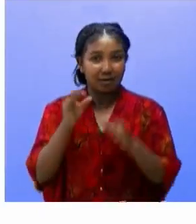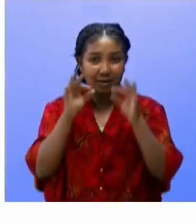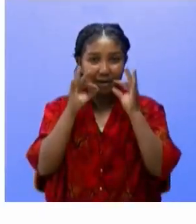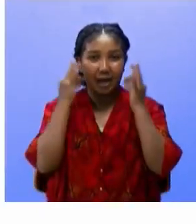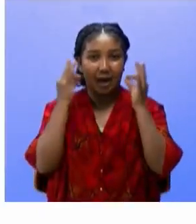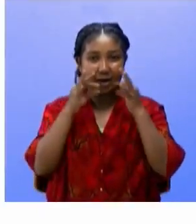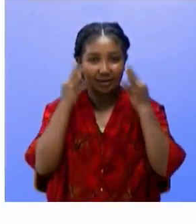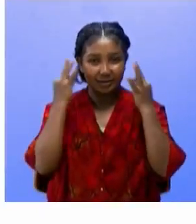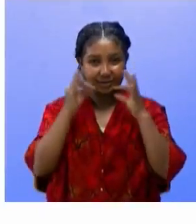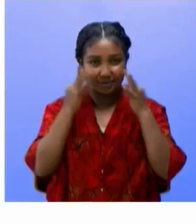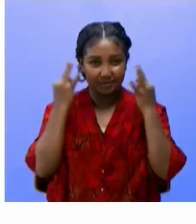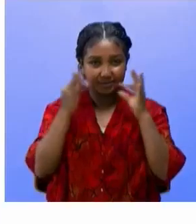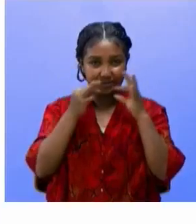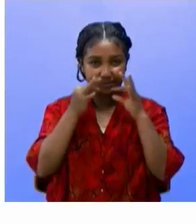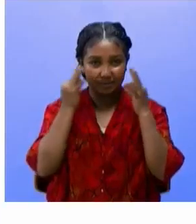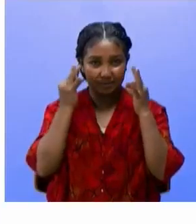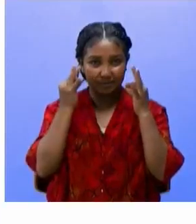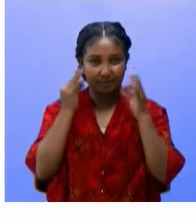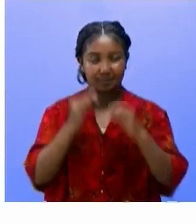yeah,